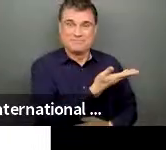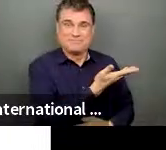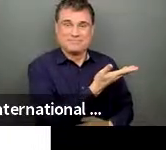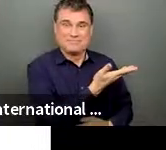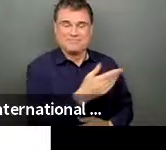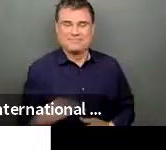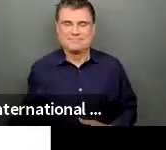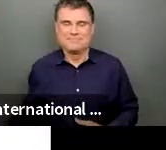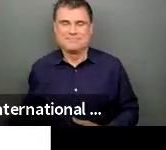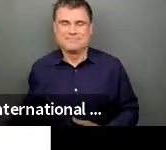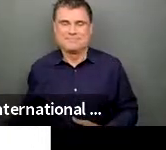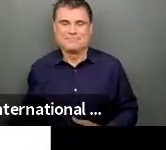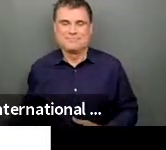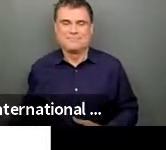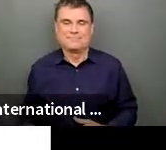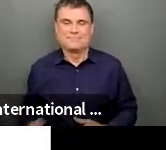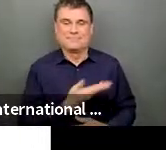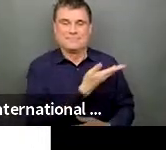Yes. Next, please.